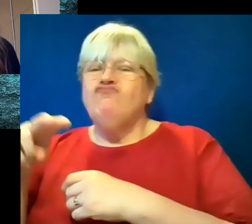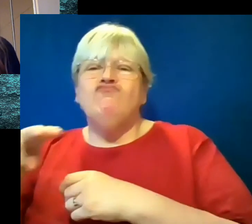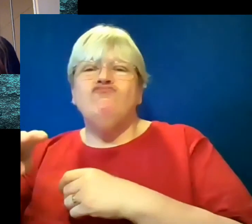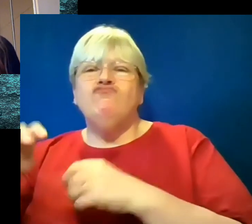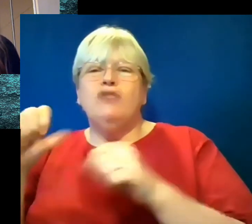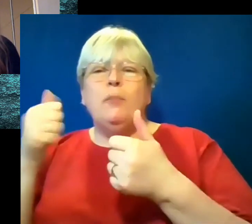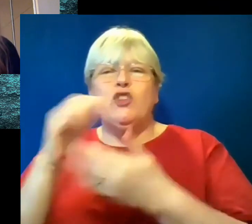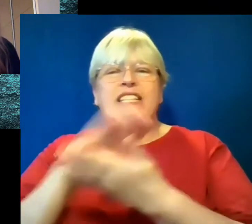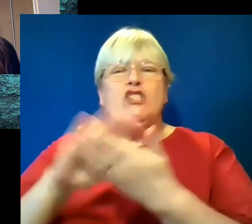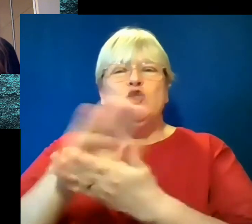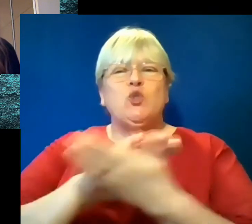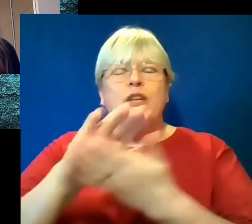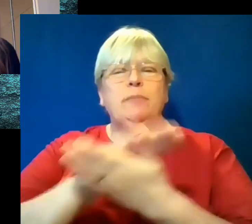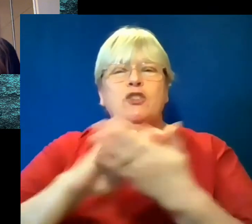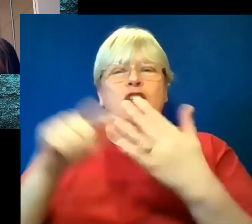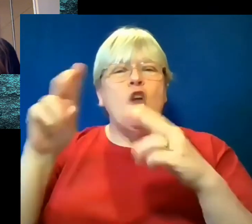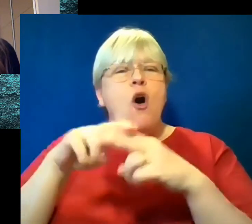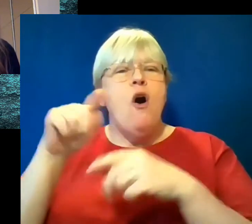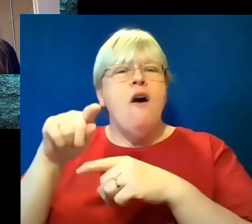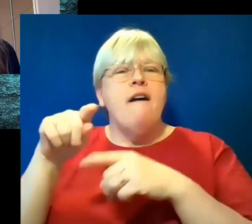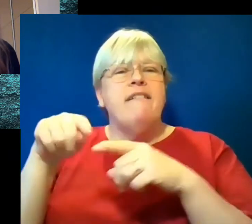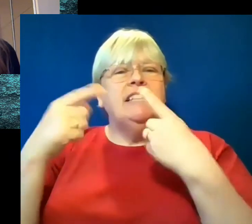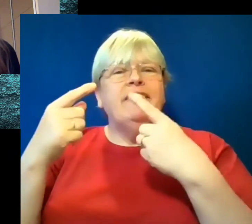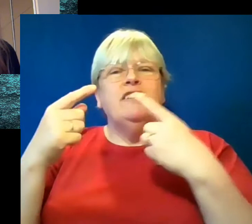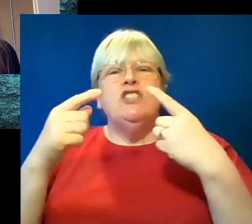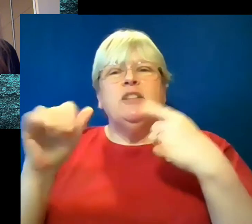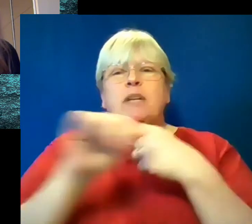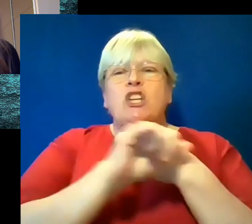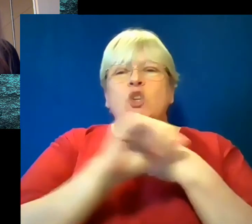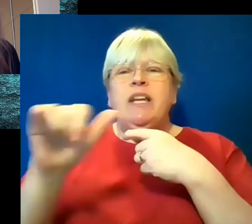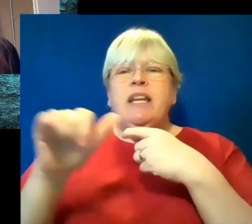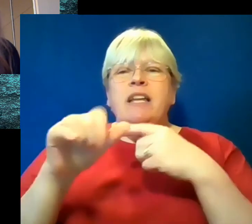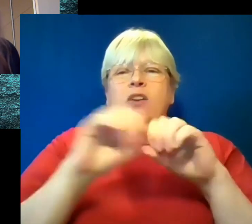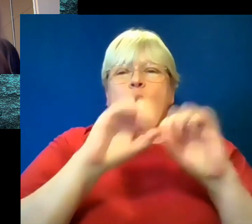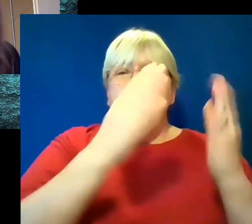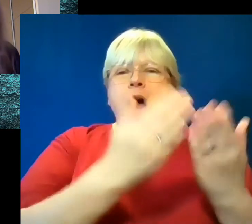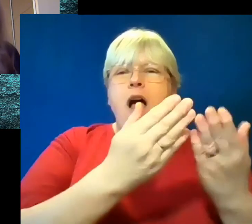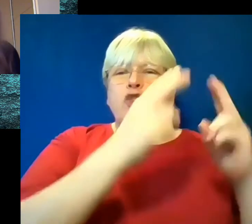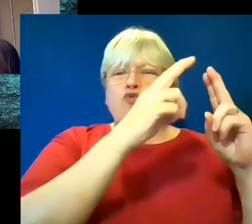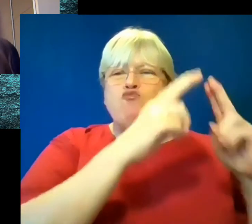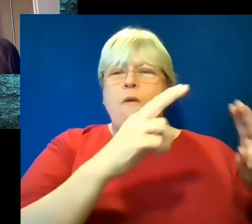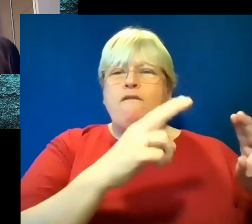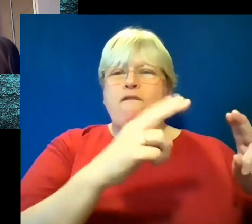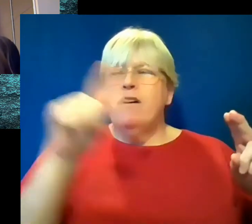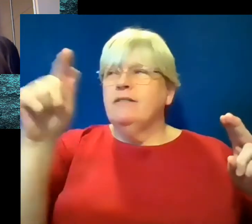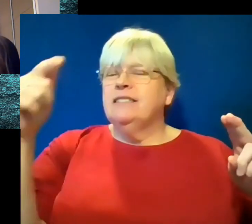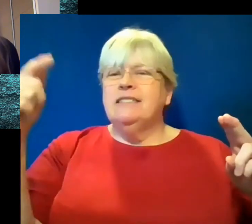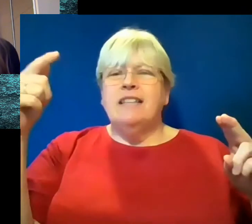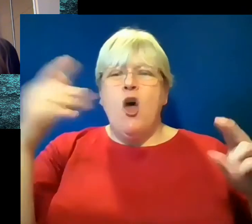well of the difference between the world on the rooftops and the world down on the